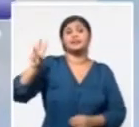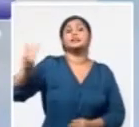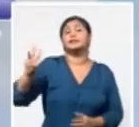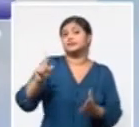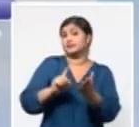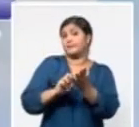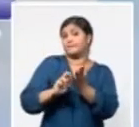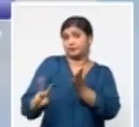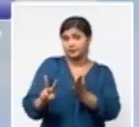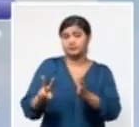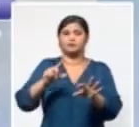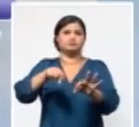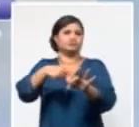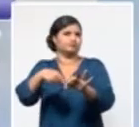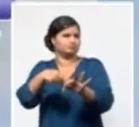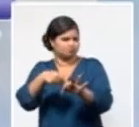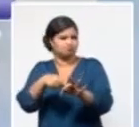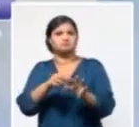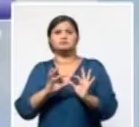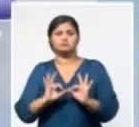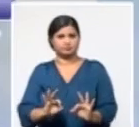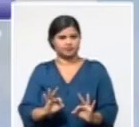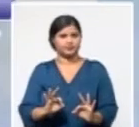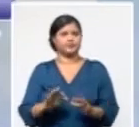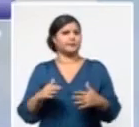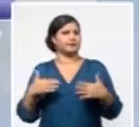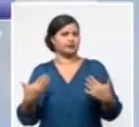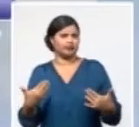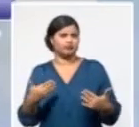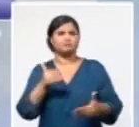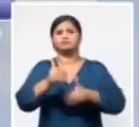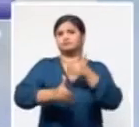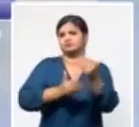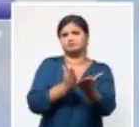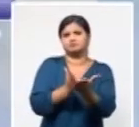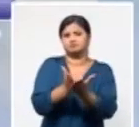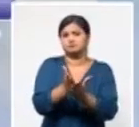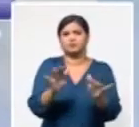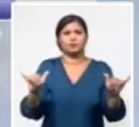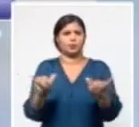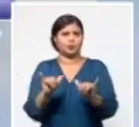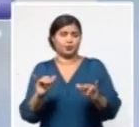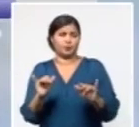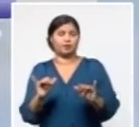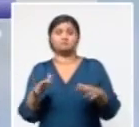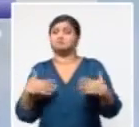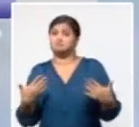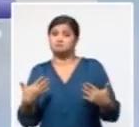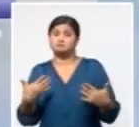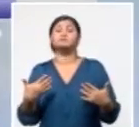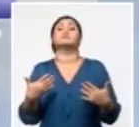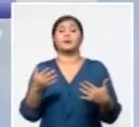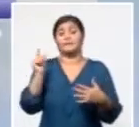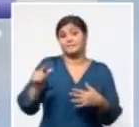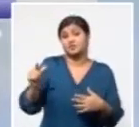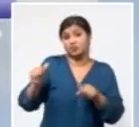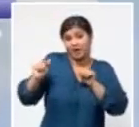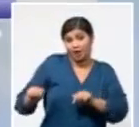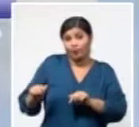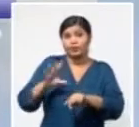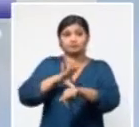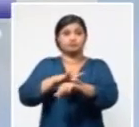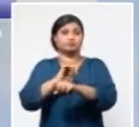that the 13 remaining provinces and the Isle of Youth Special Municipality continue without confirming cases in the